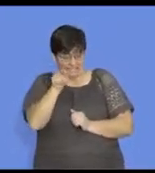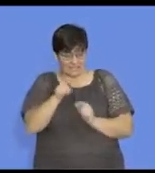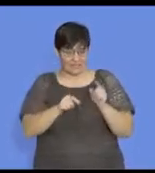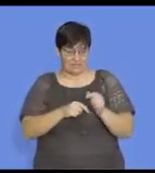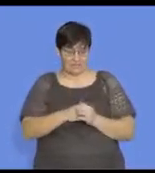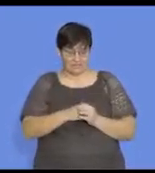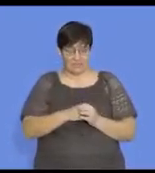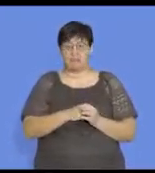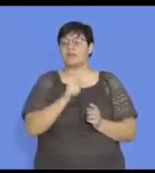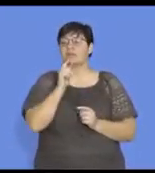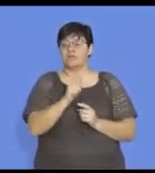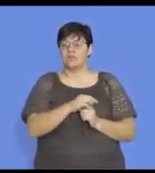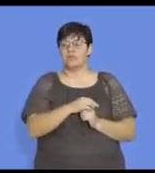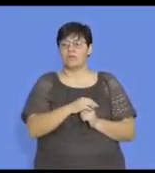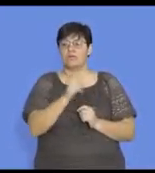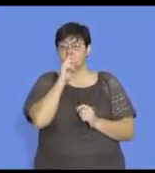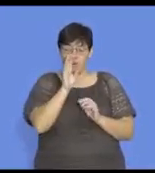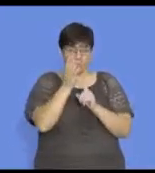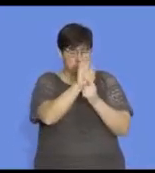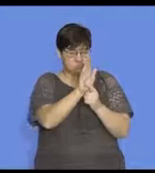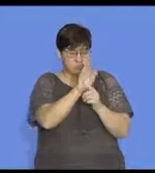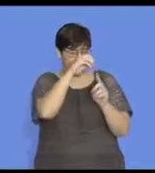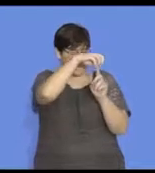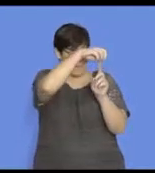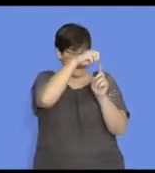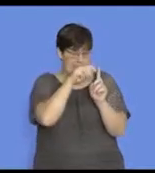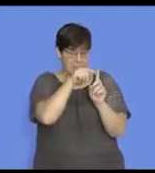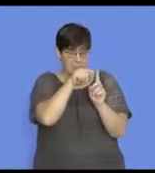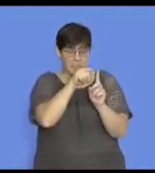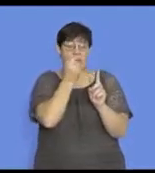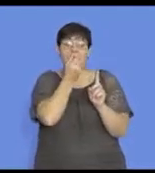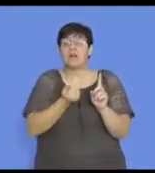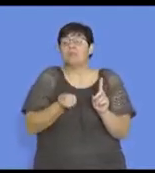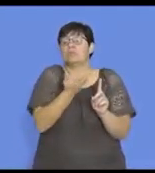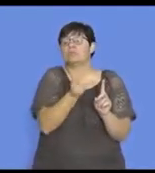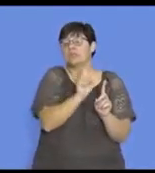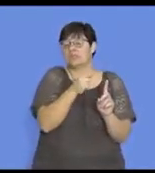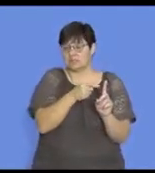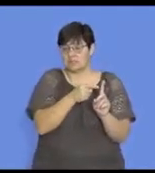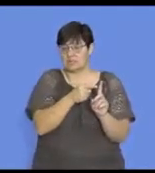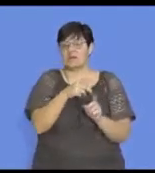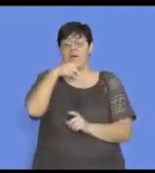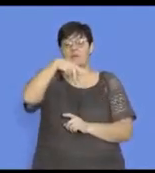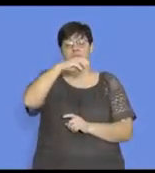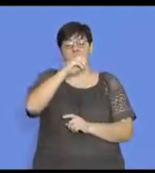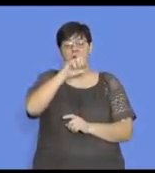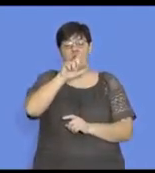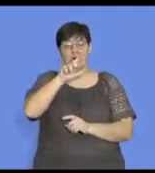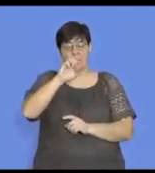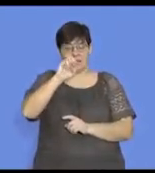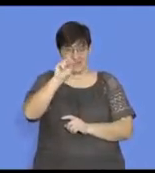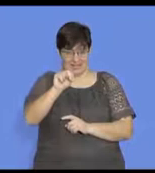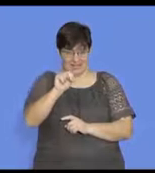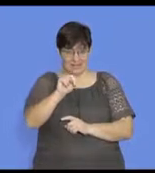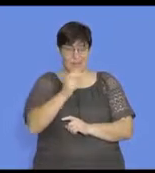if you've ever seen, I'll show you a picture just now. The male produces pollen, which is the